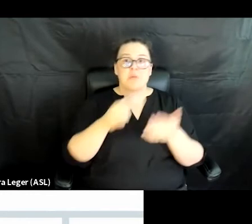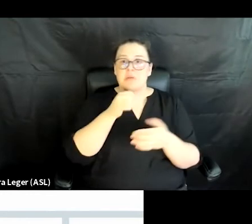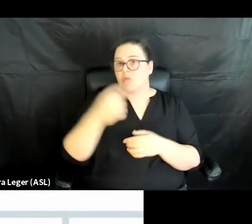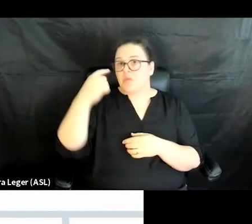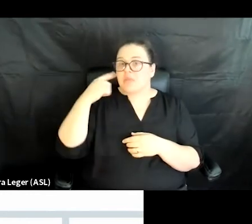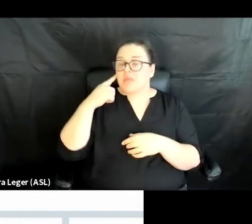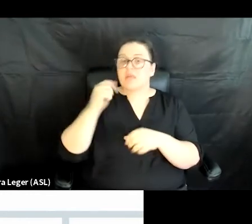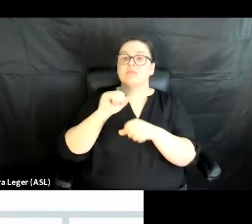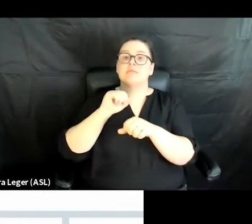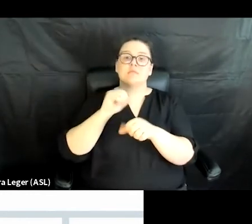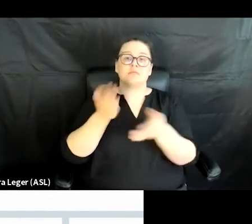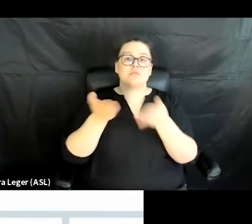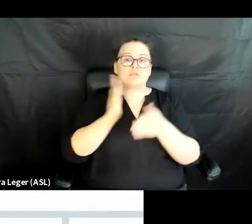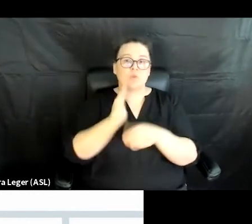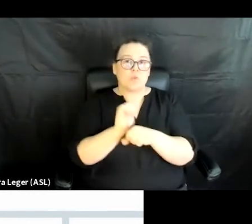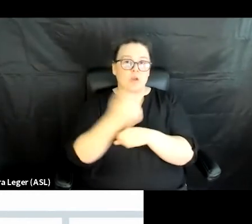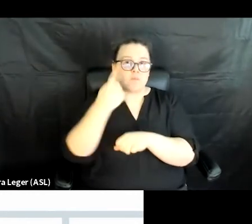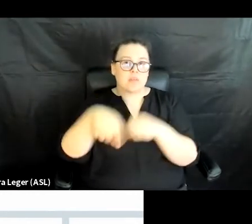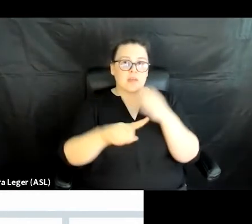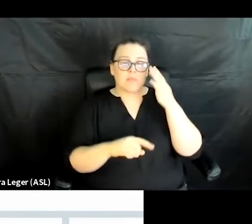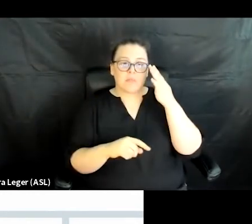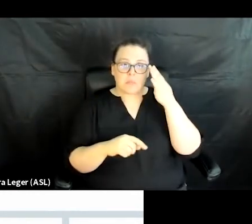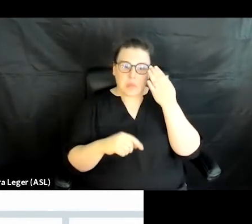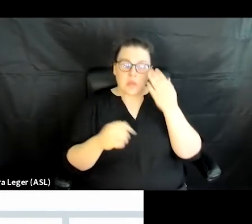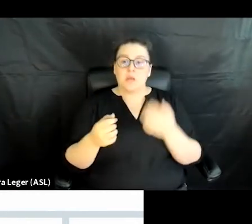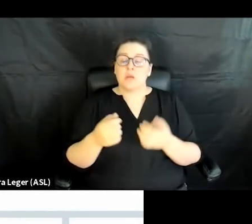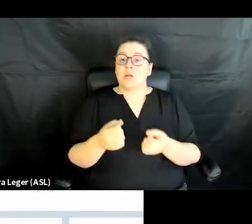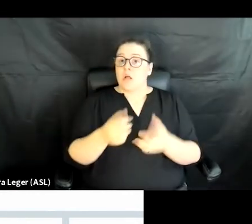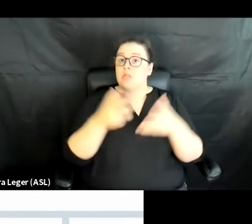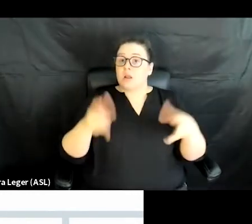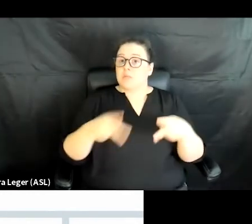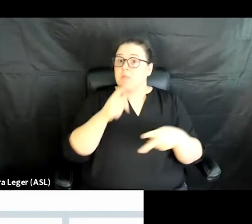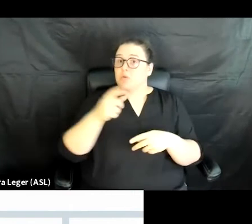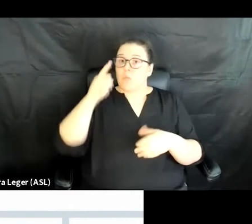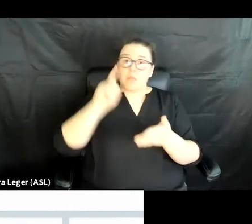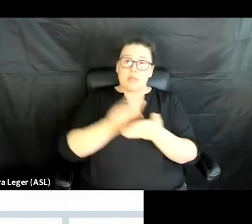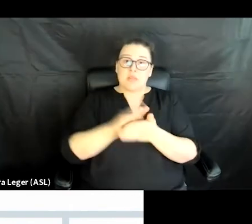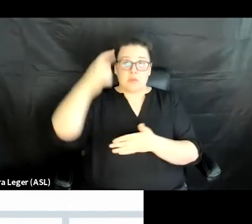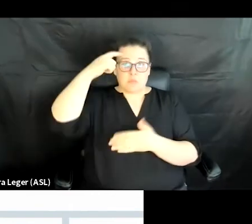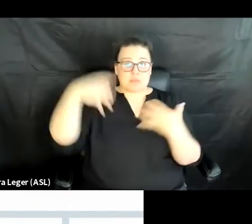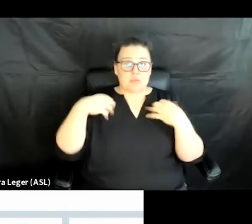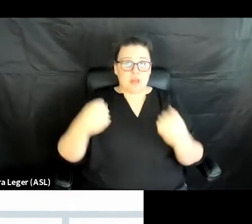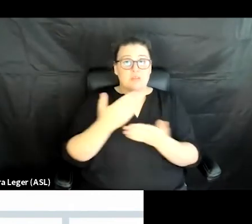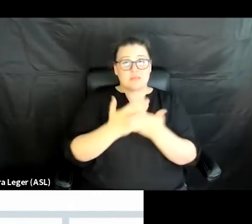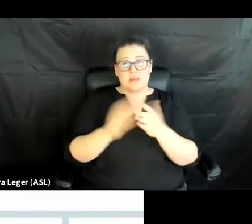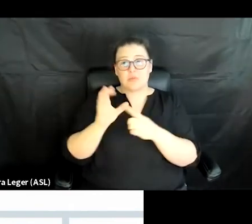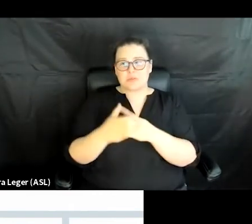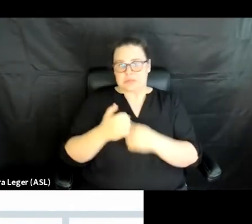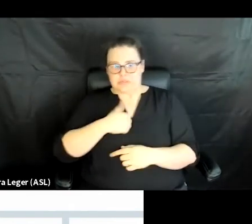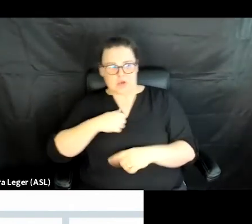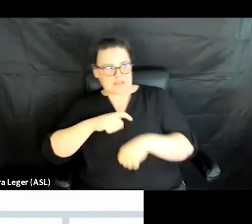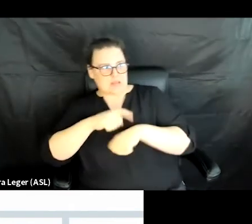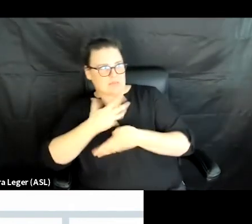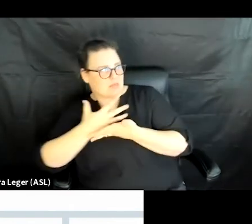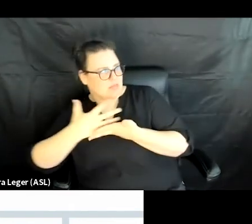for them. A lot of people don't believe in mental health in certain cultures. Next slide, please. And I know we're running short on time,